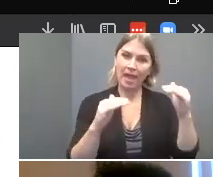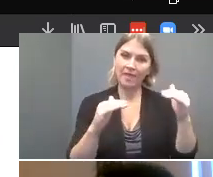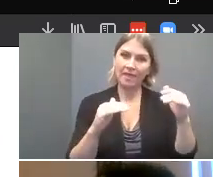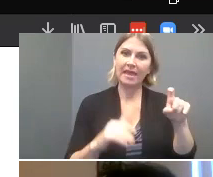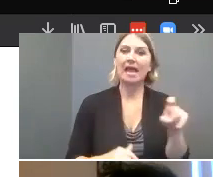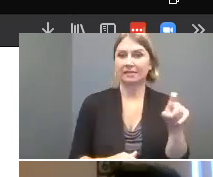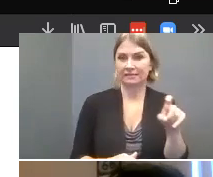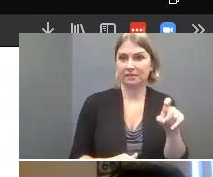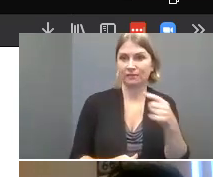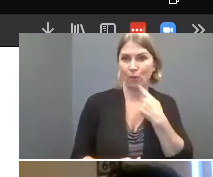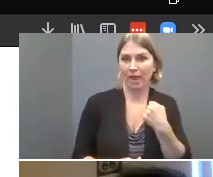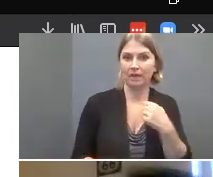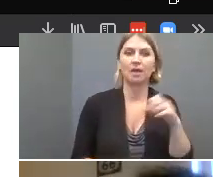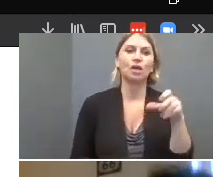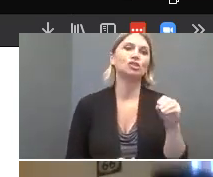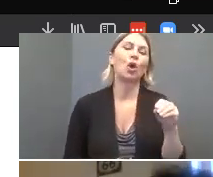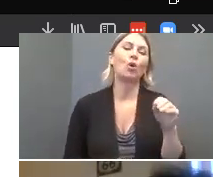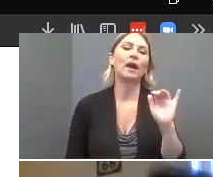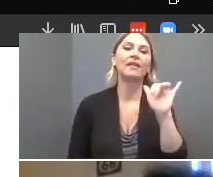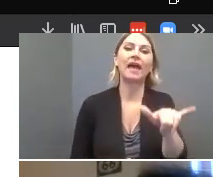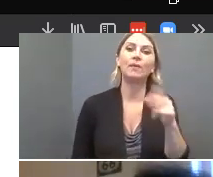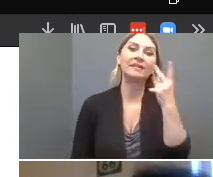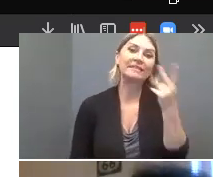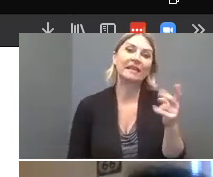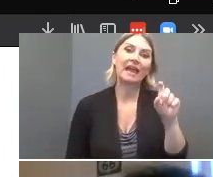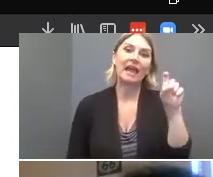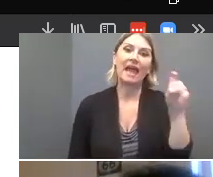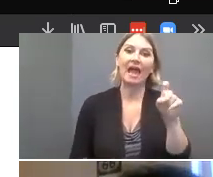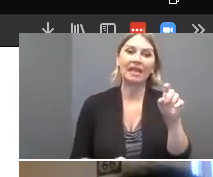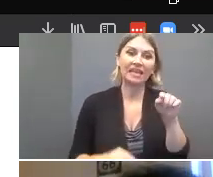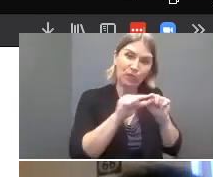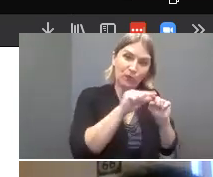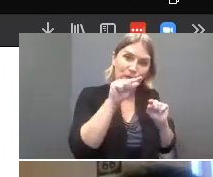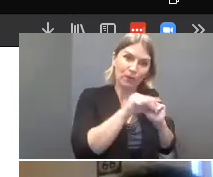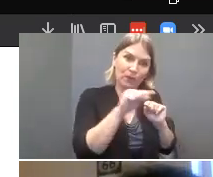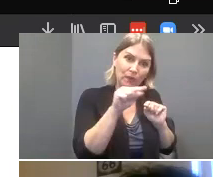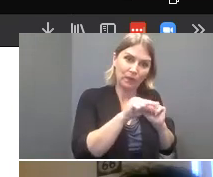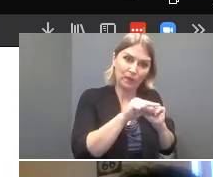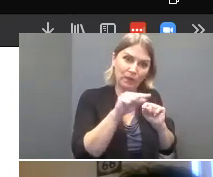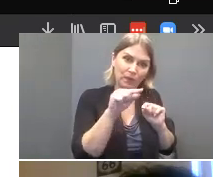x. Okay, so we can see here that at some point here